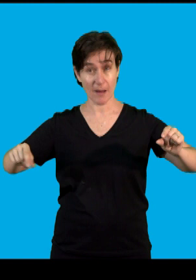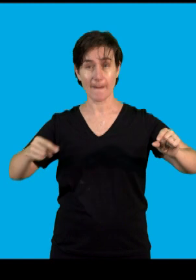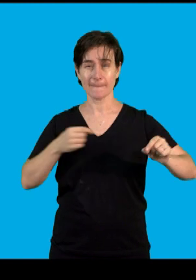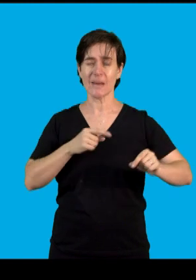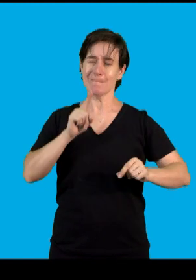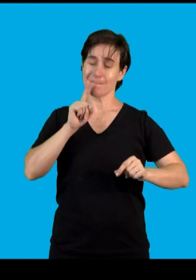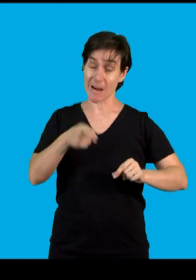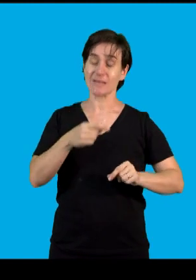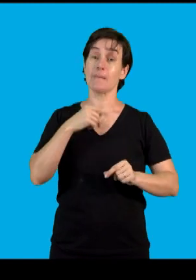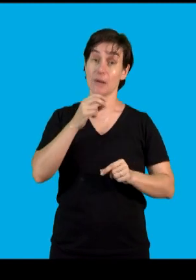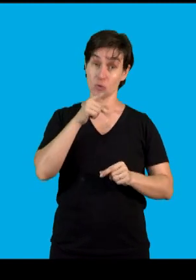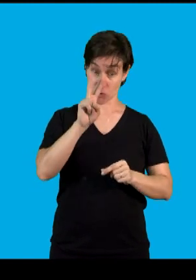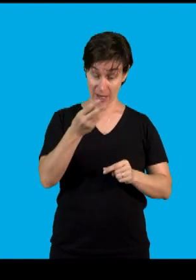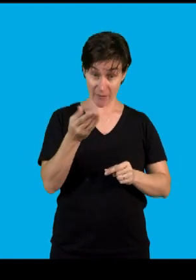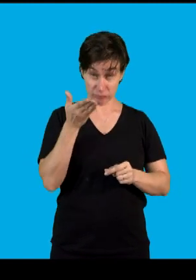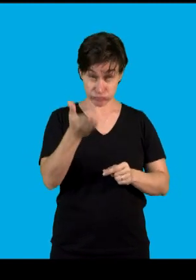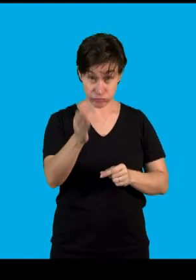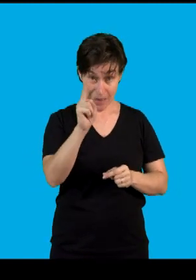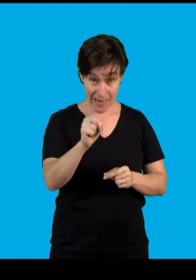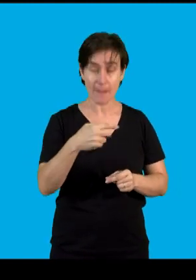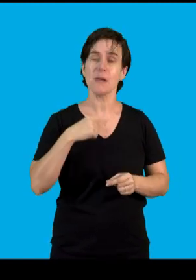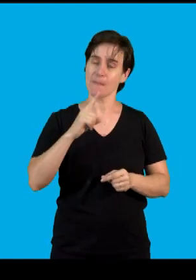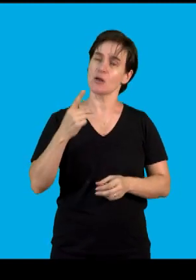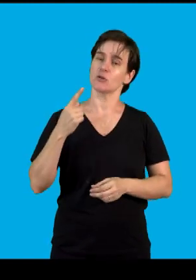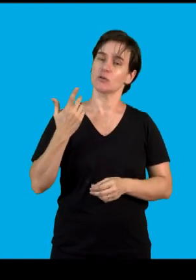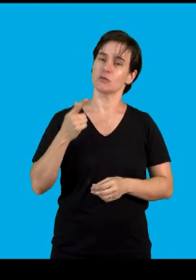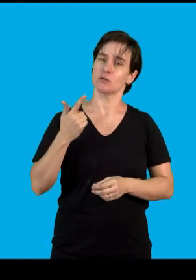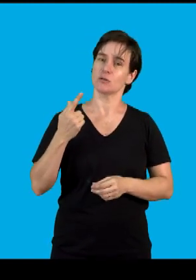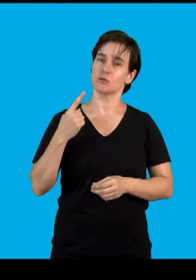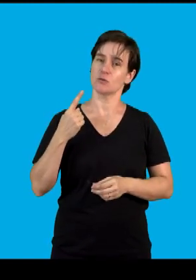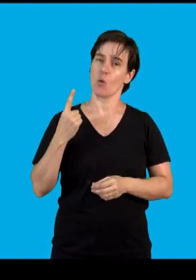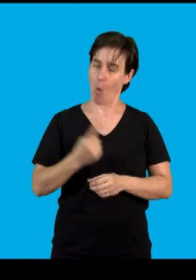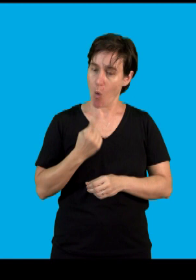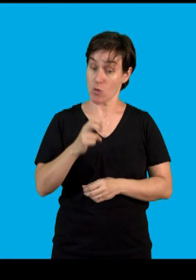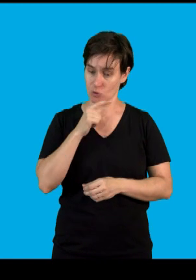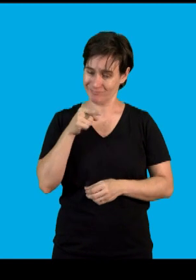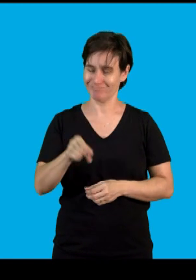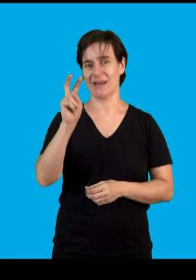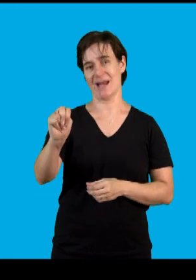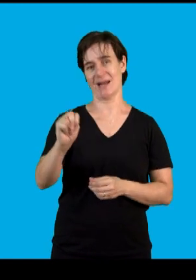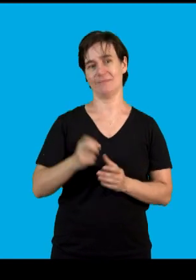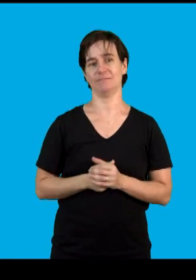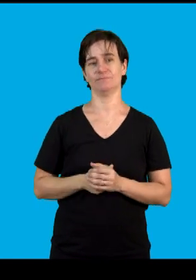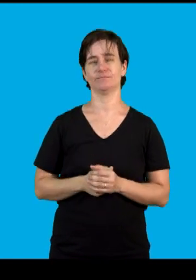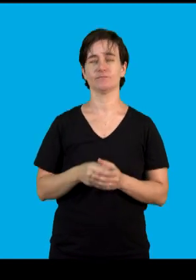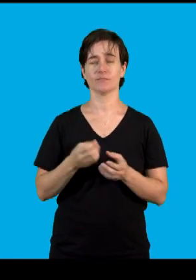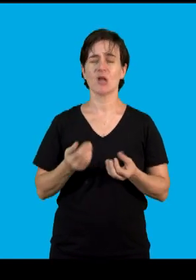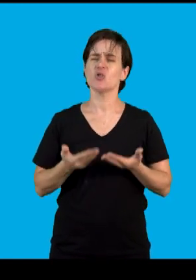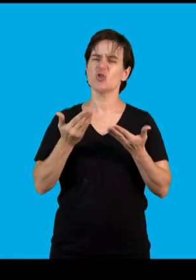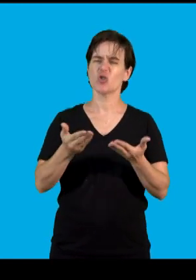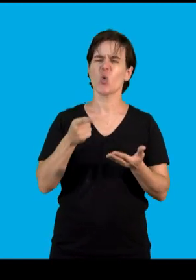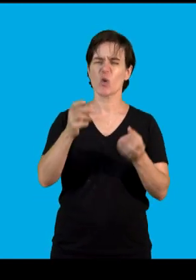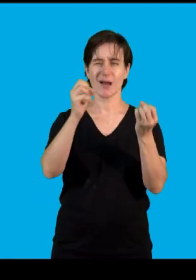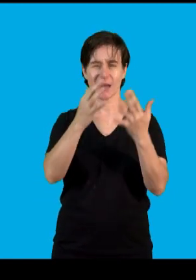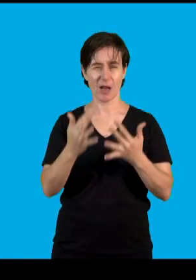the variable N because then you don't need to explain what that means. Now, show by means of calculations